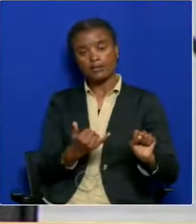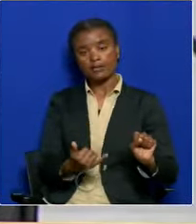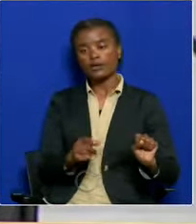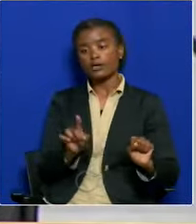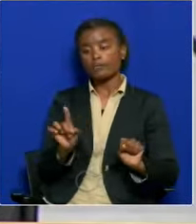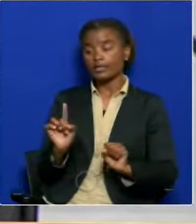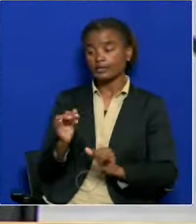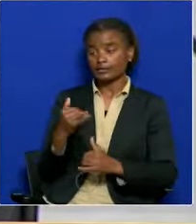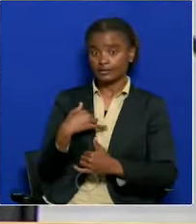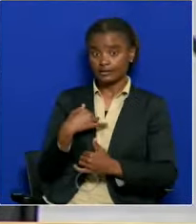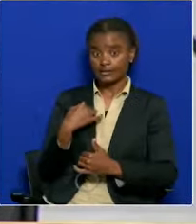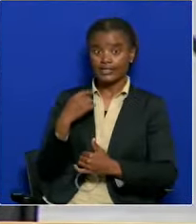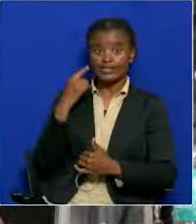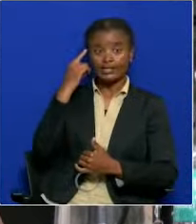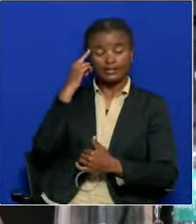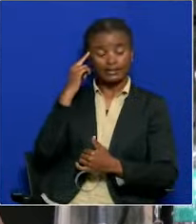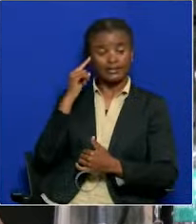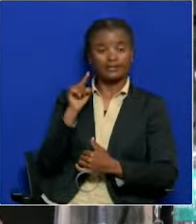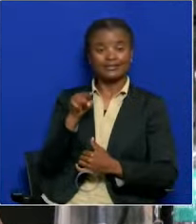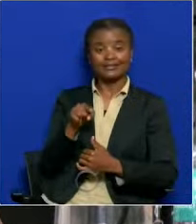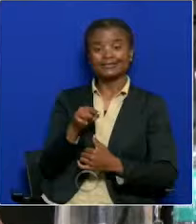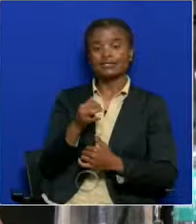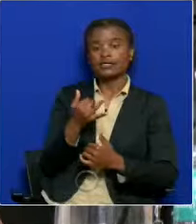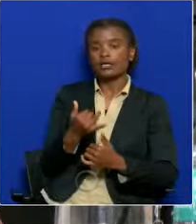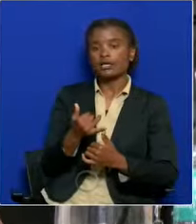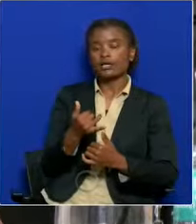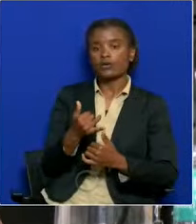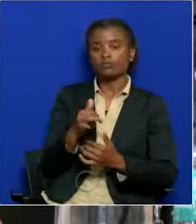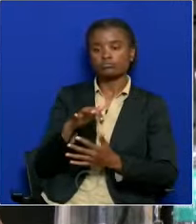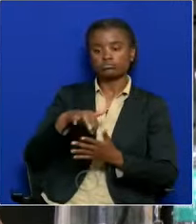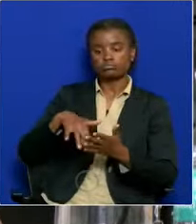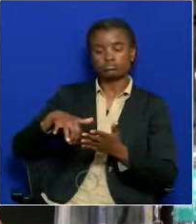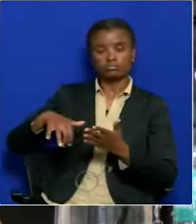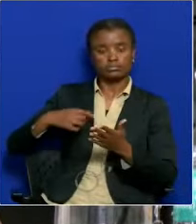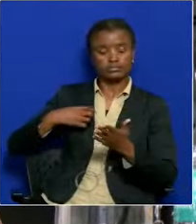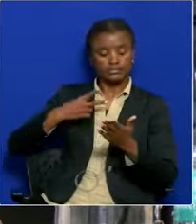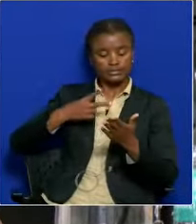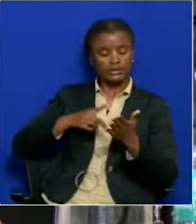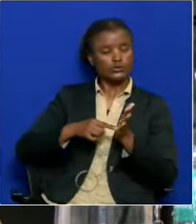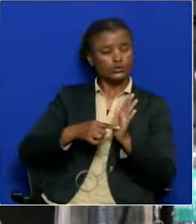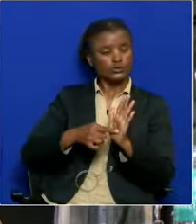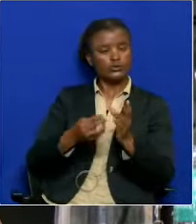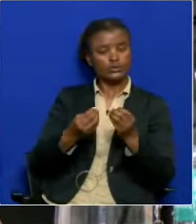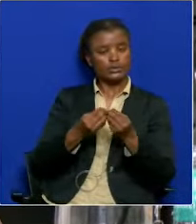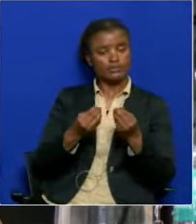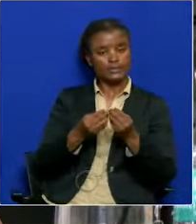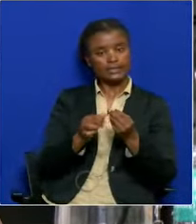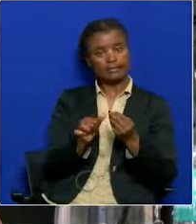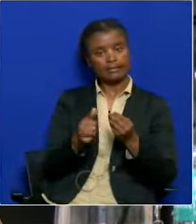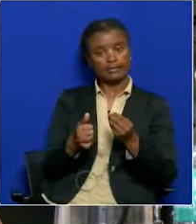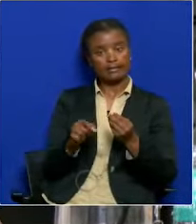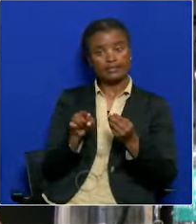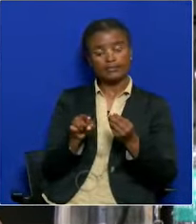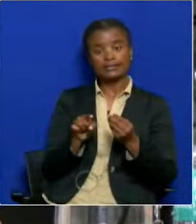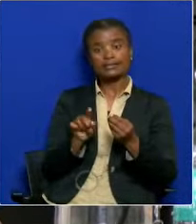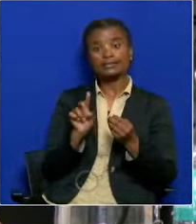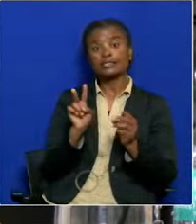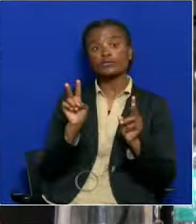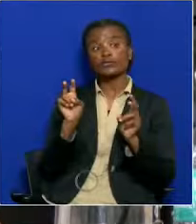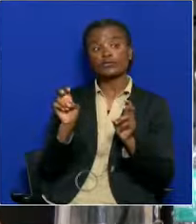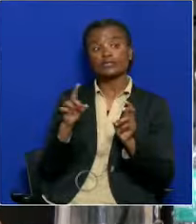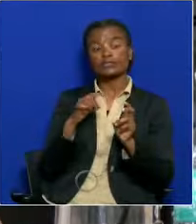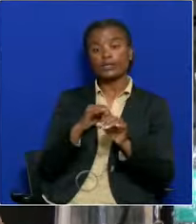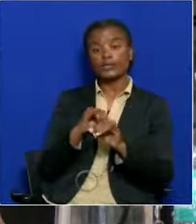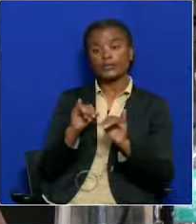particular picture, and I'll show you when we get to those two topics that it only gets worse. I'll leave it there,